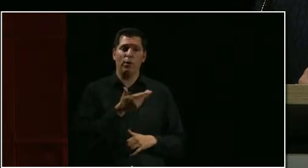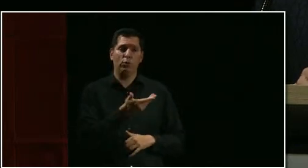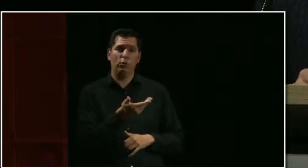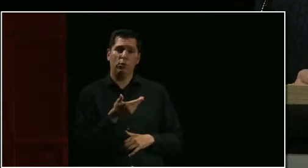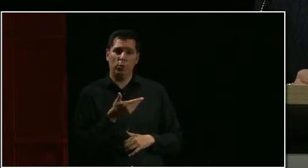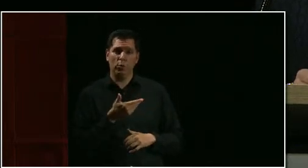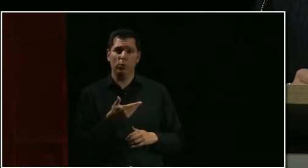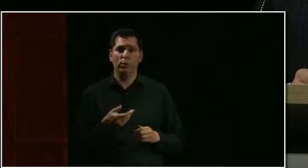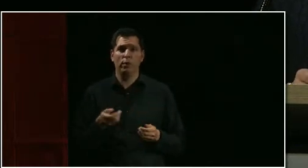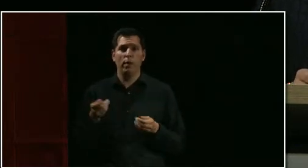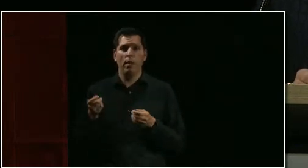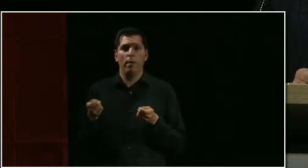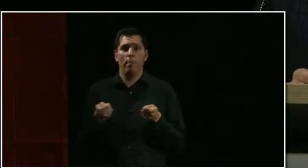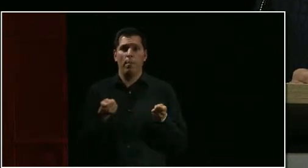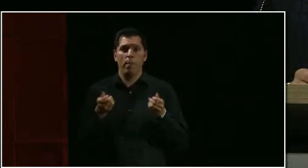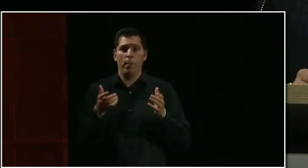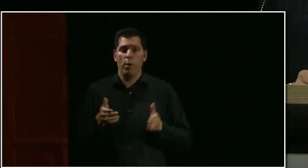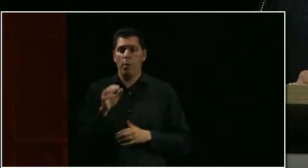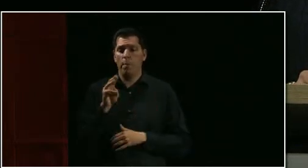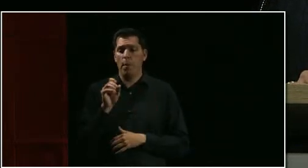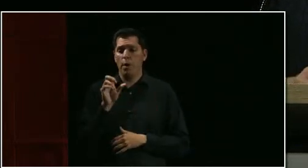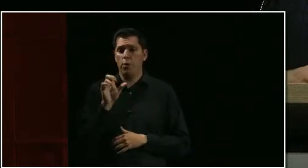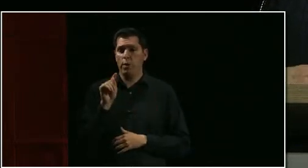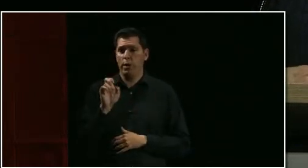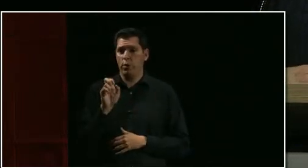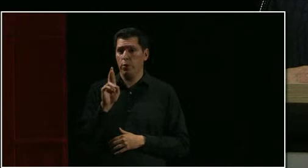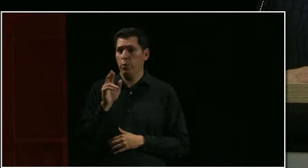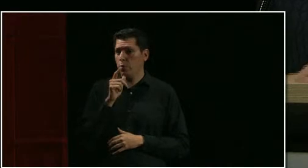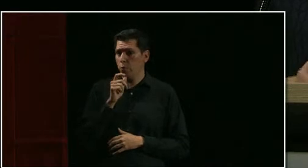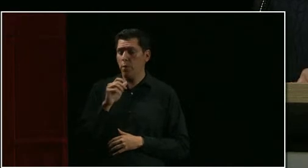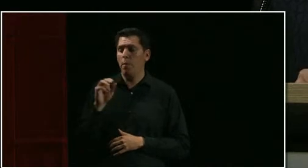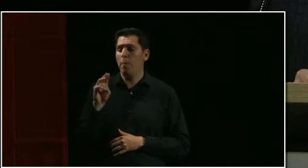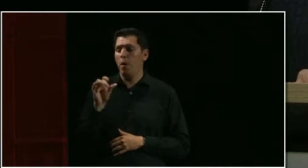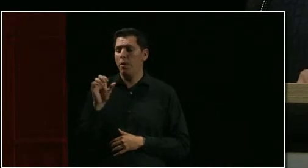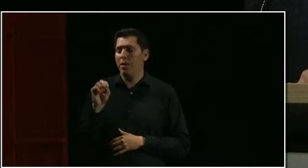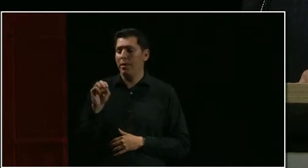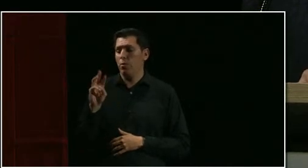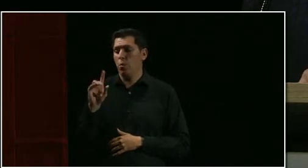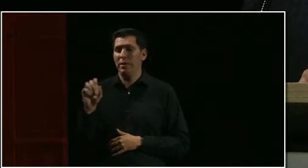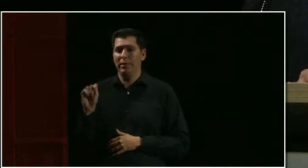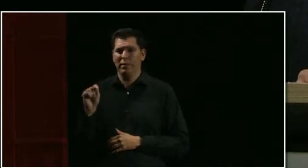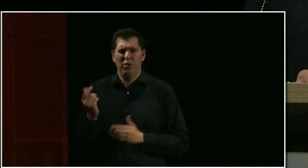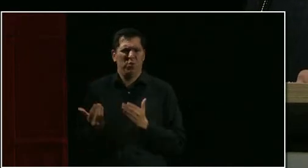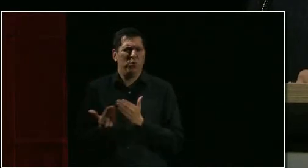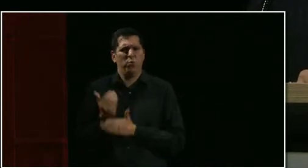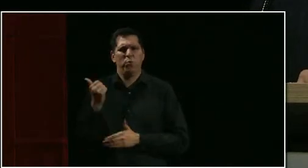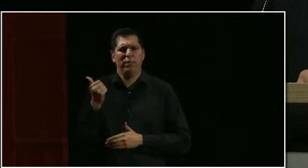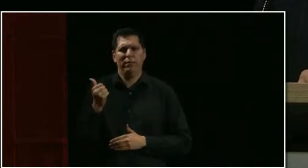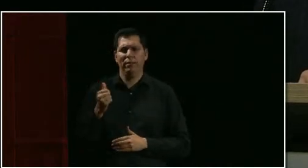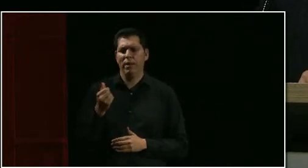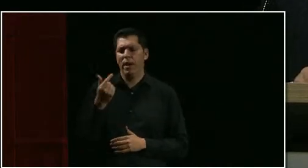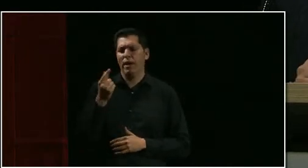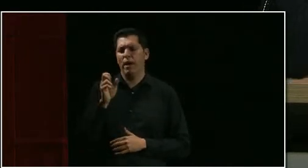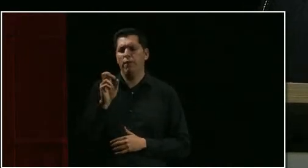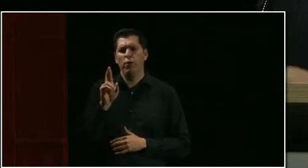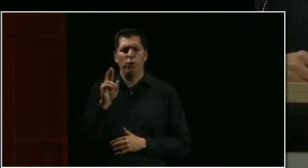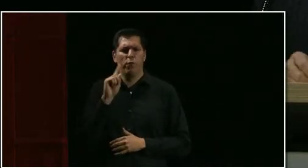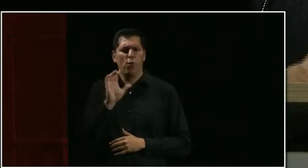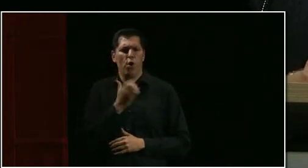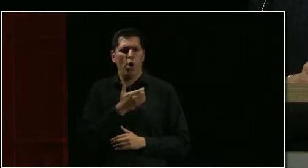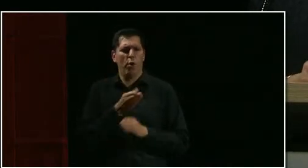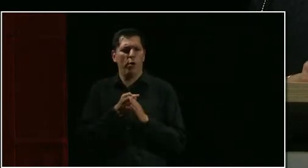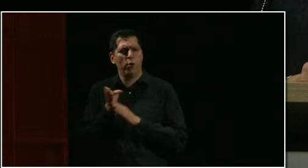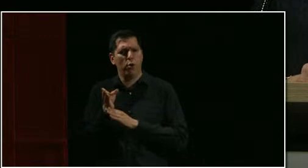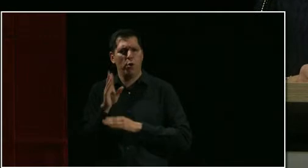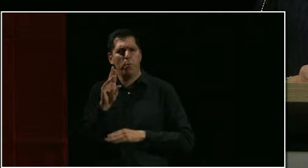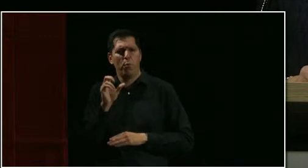the moderator for this evening. It's Marlon West, who is our newest governor of our branch. He, for the past 30